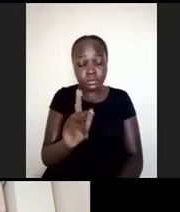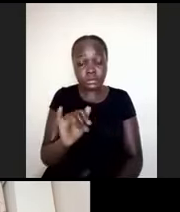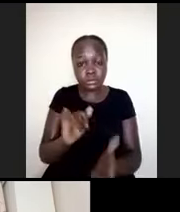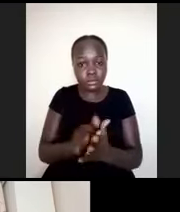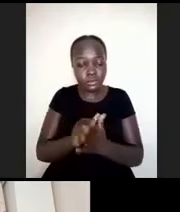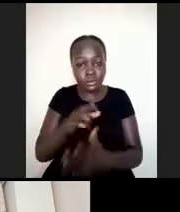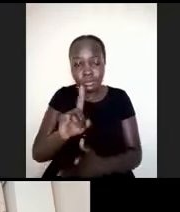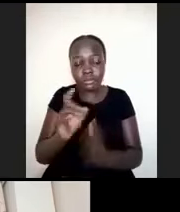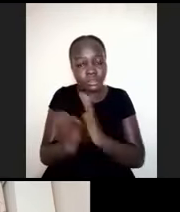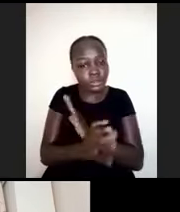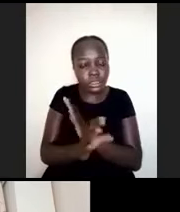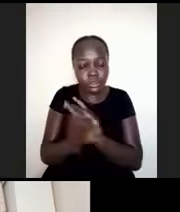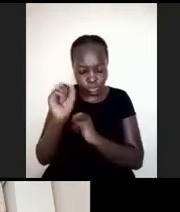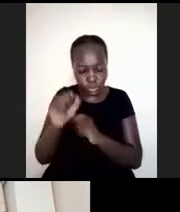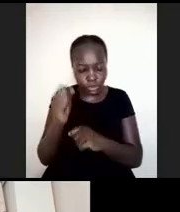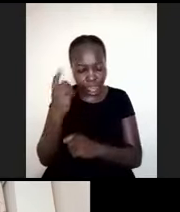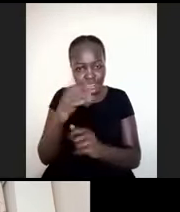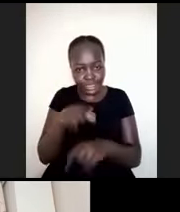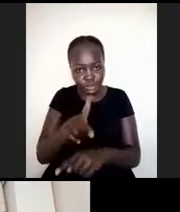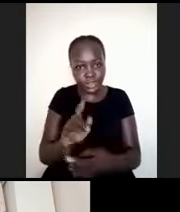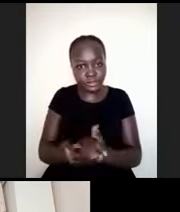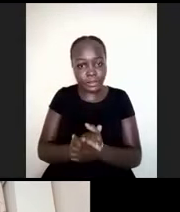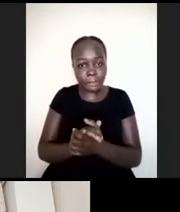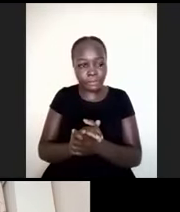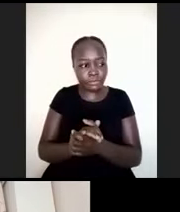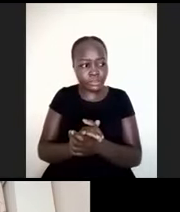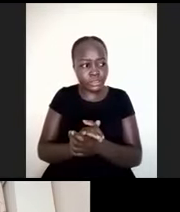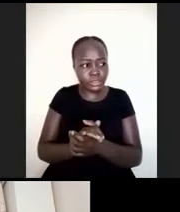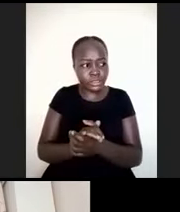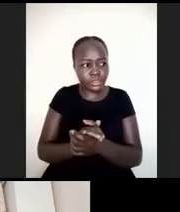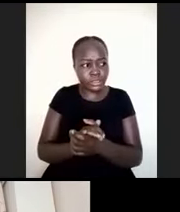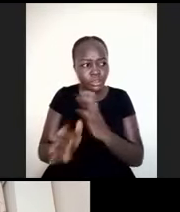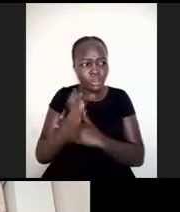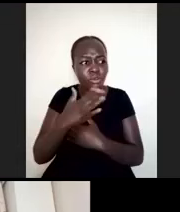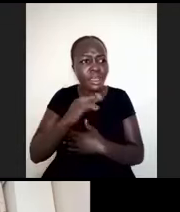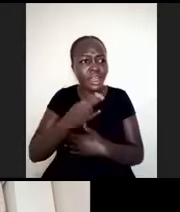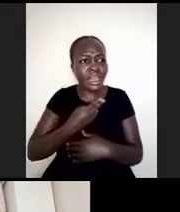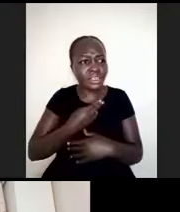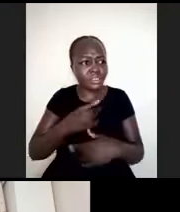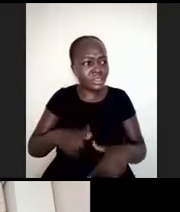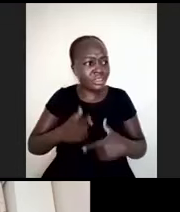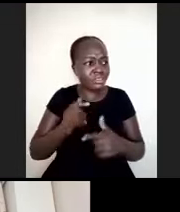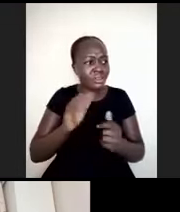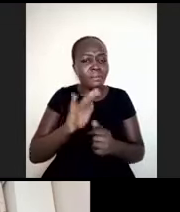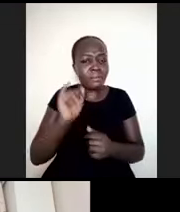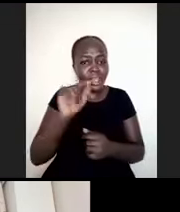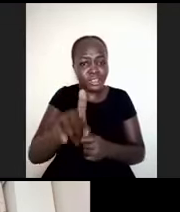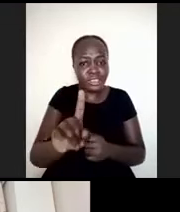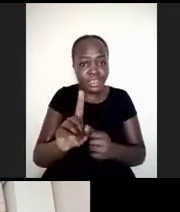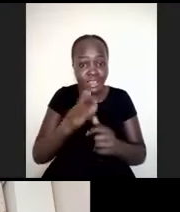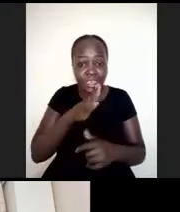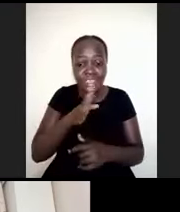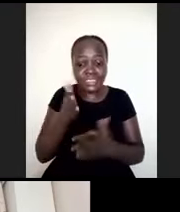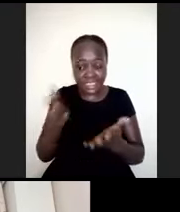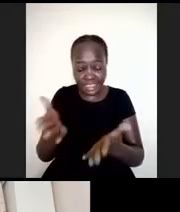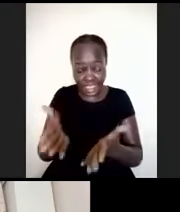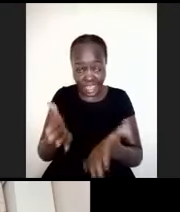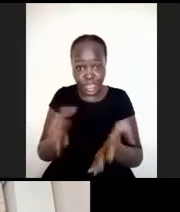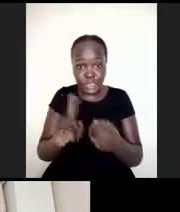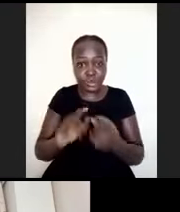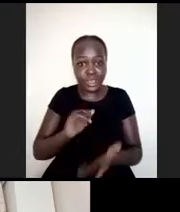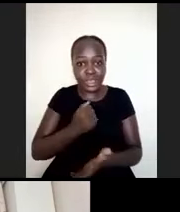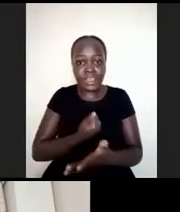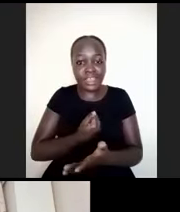self-explanatory. God wants us to live by His Holy Spirit. He is there to help us